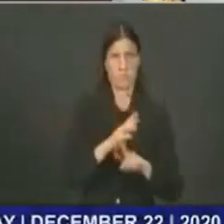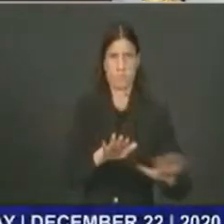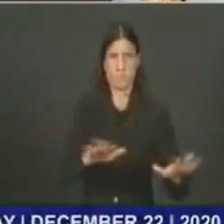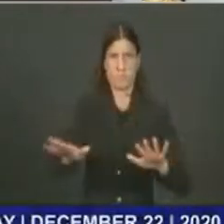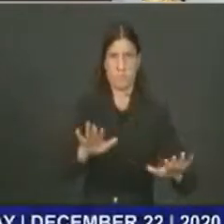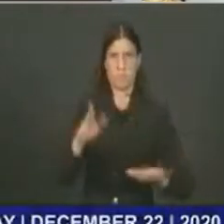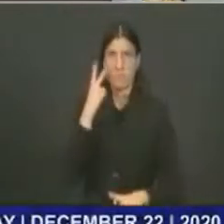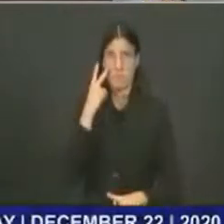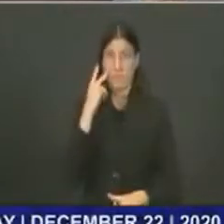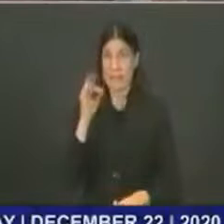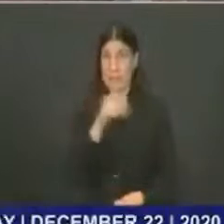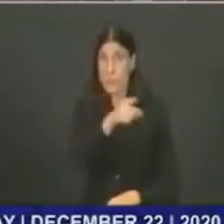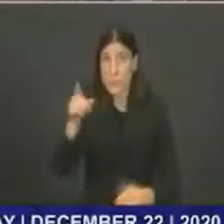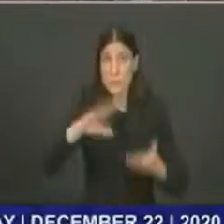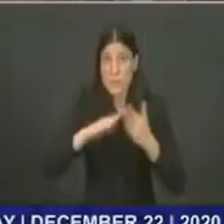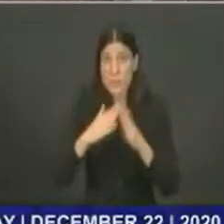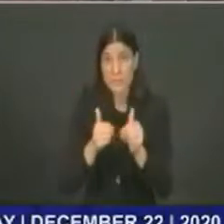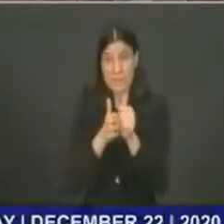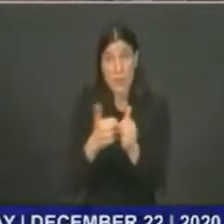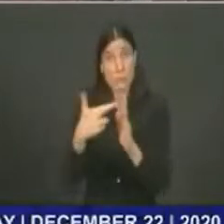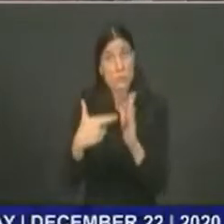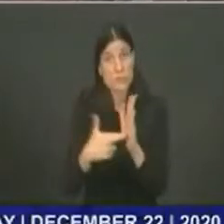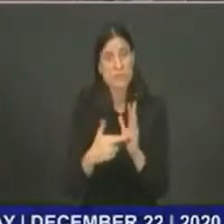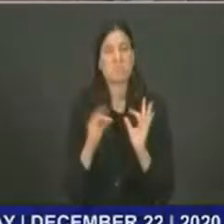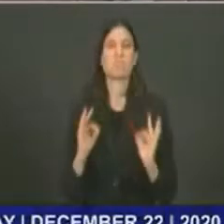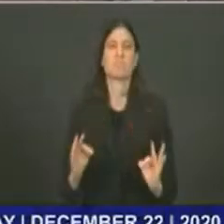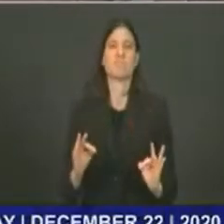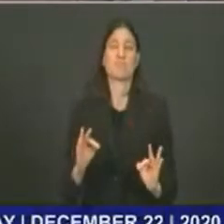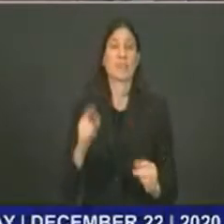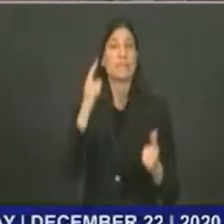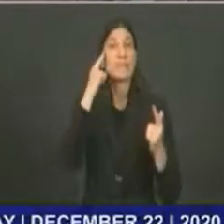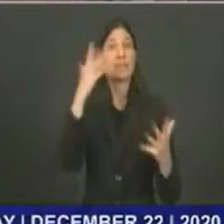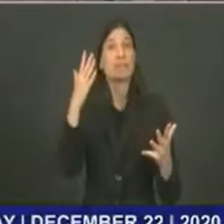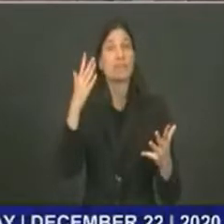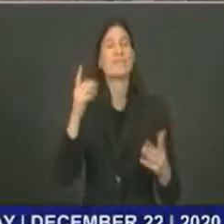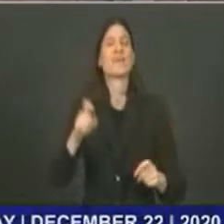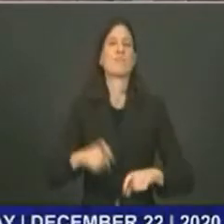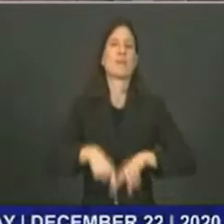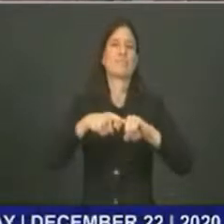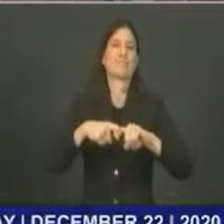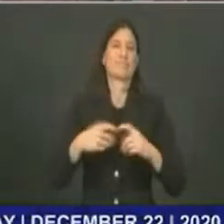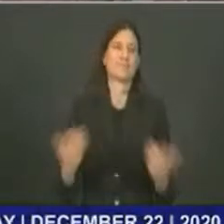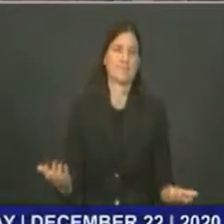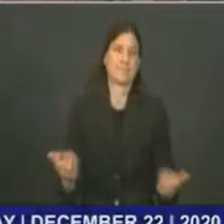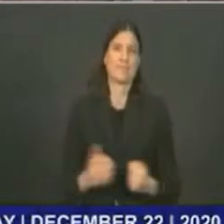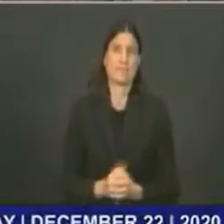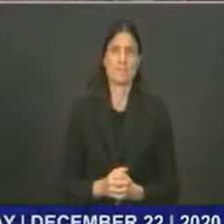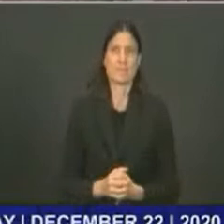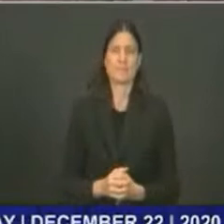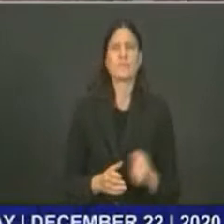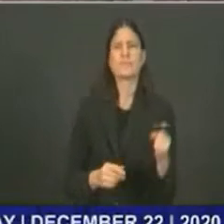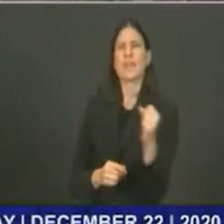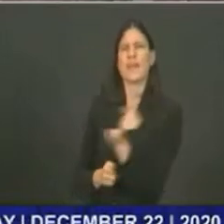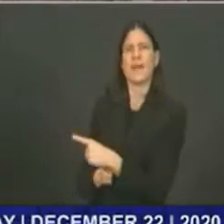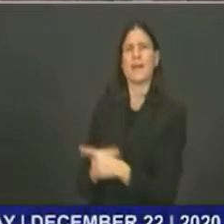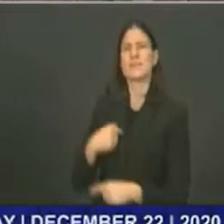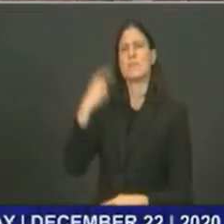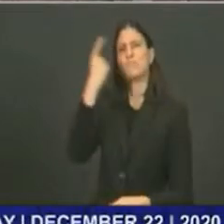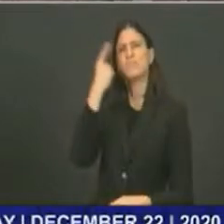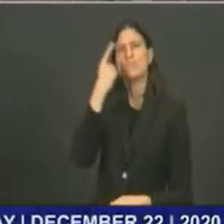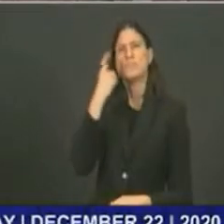pause. Governor, a couple of questions. One, concerning the pause in the hospitals. At this